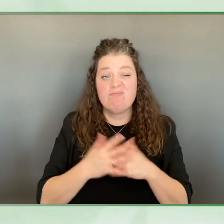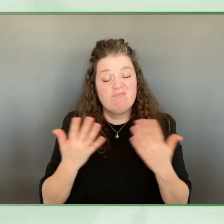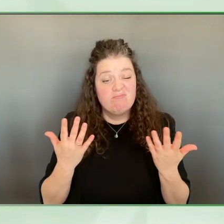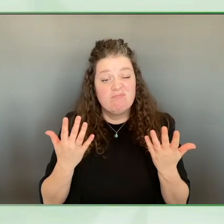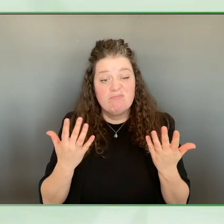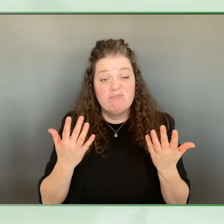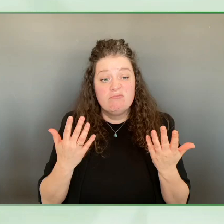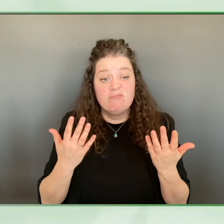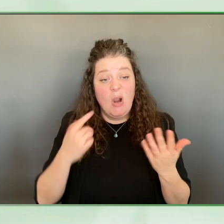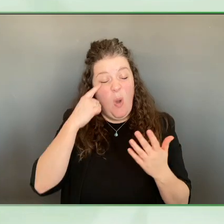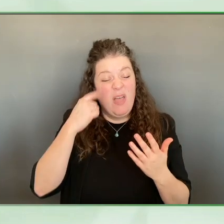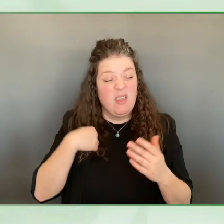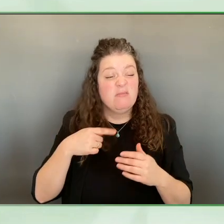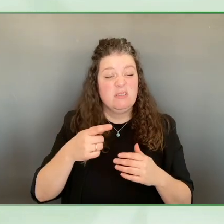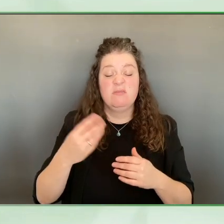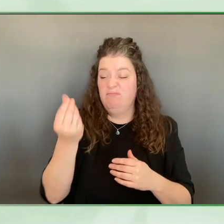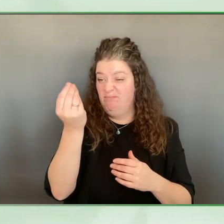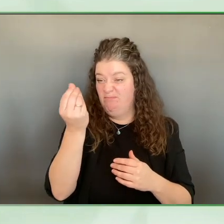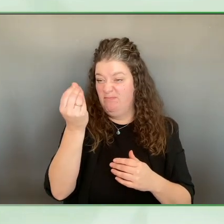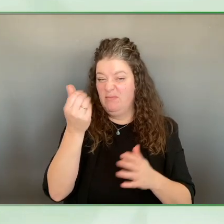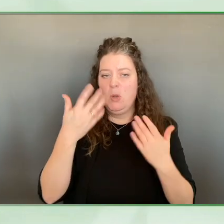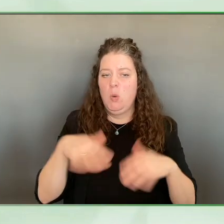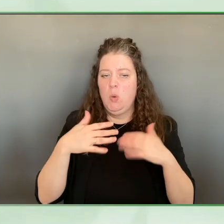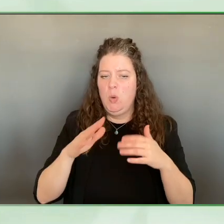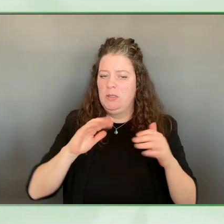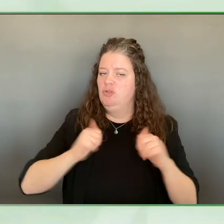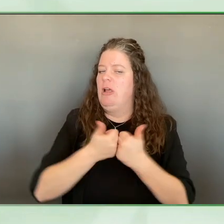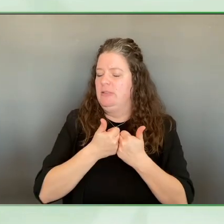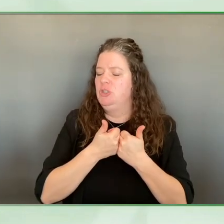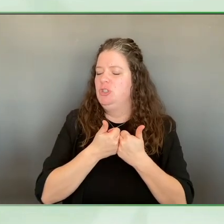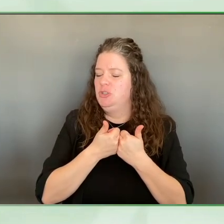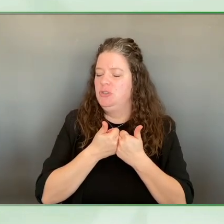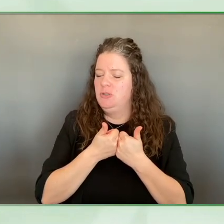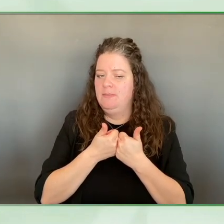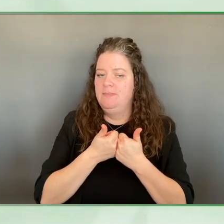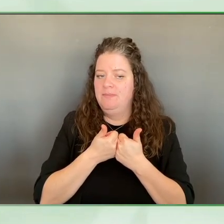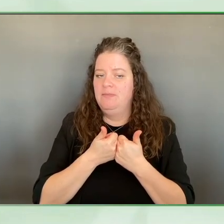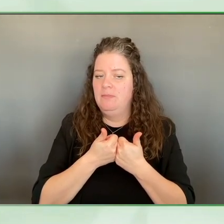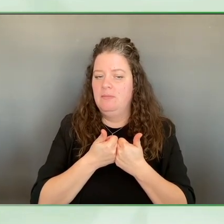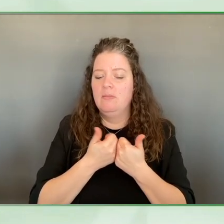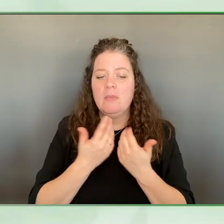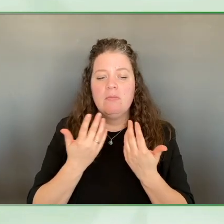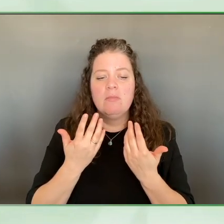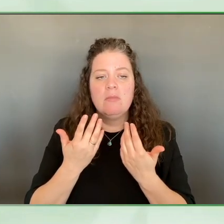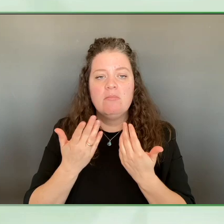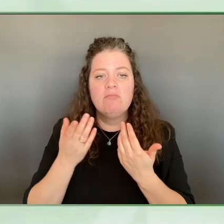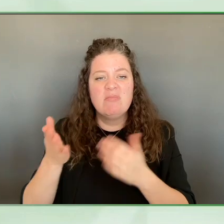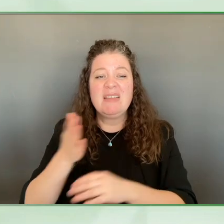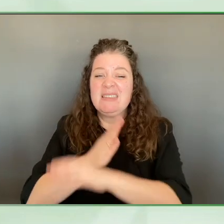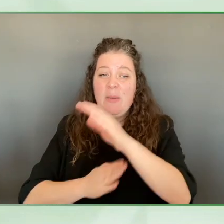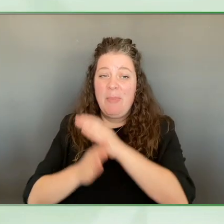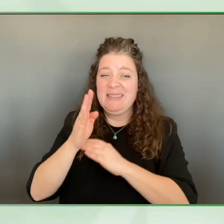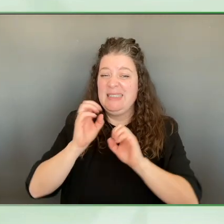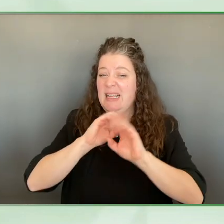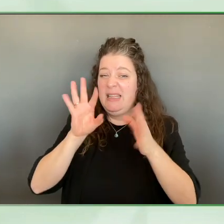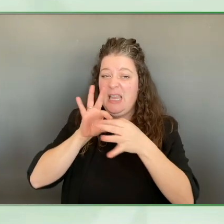overcome, but disability is pretty linked to poverty and no income. So we